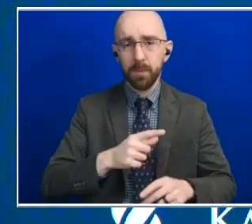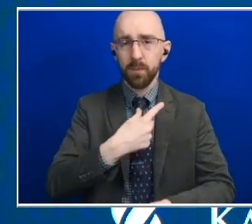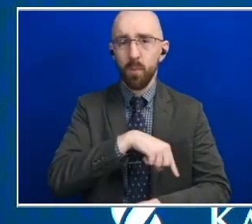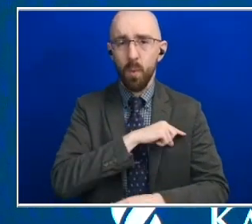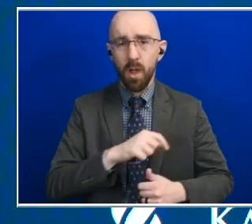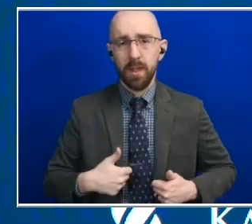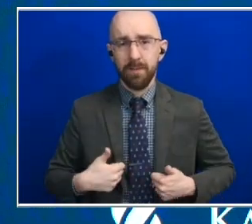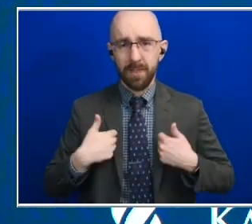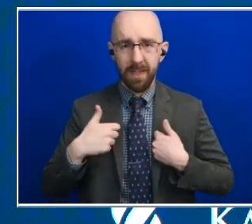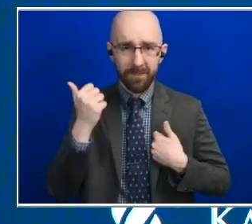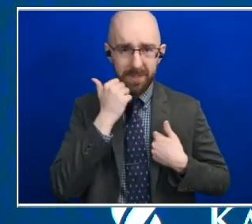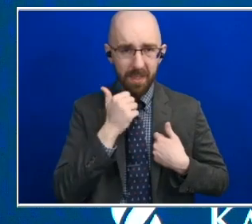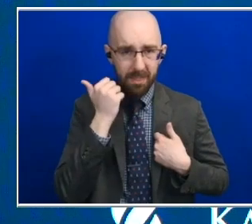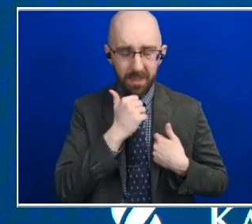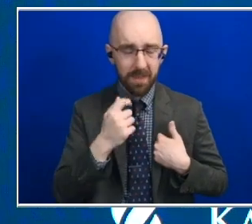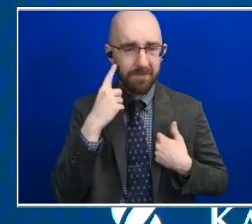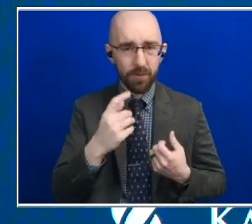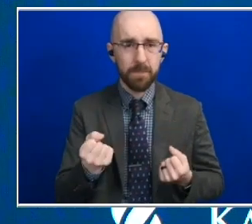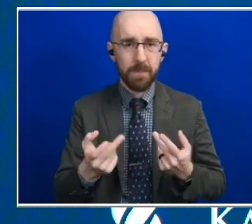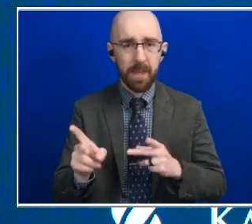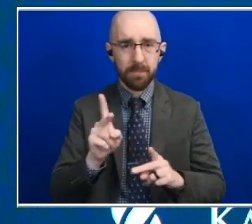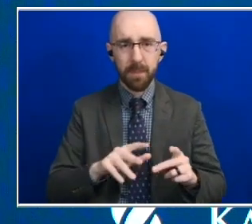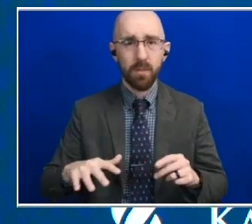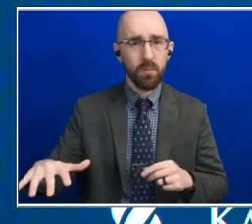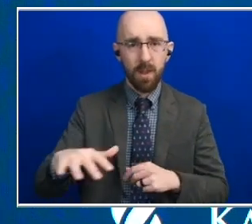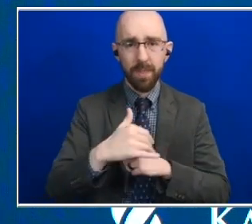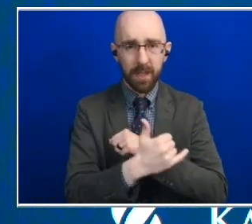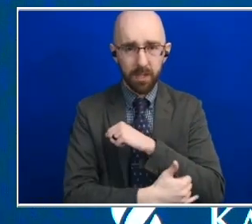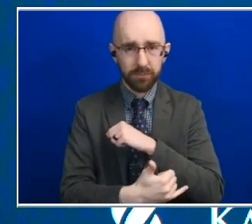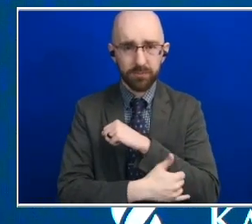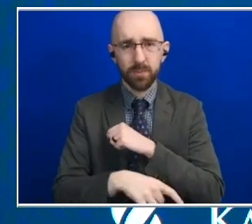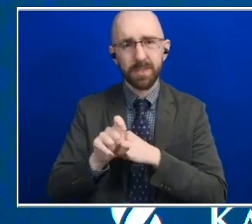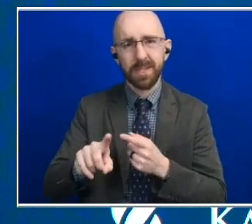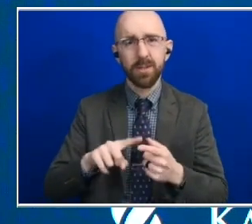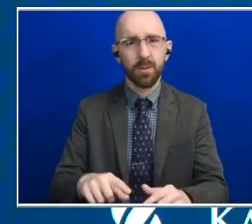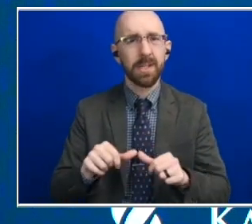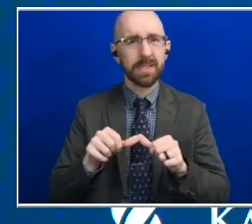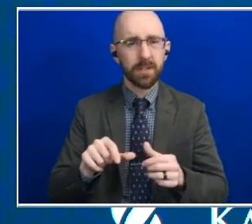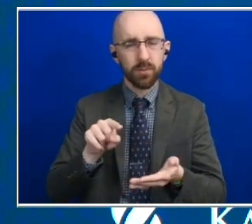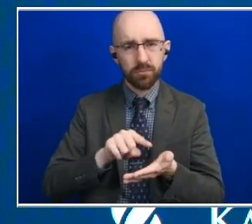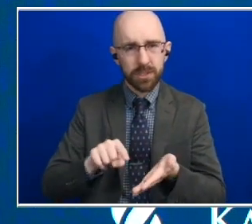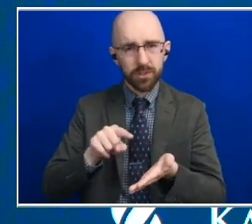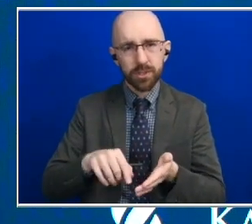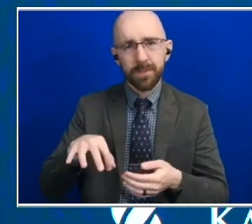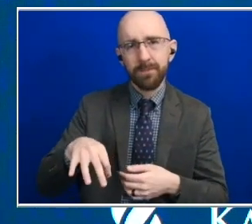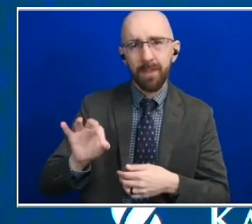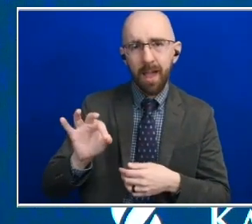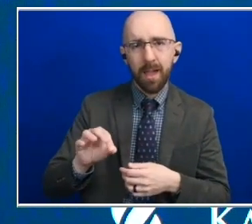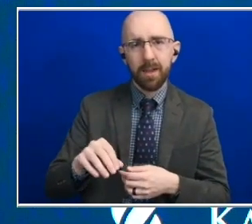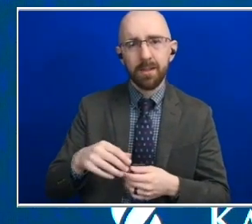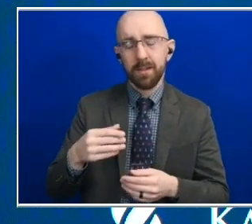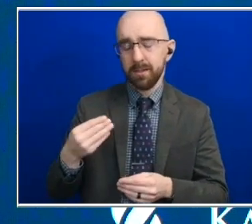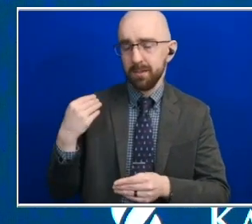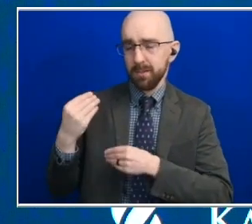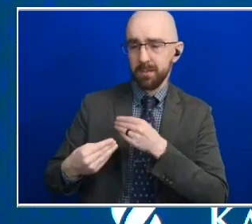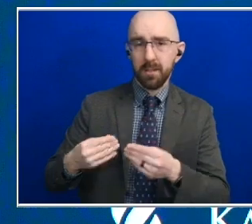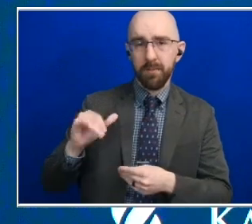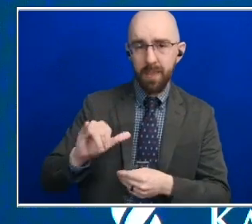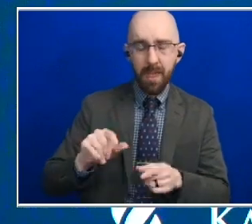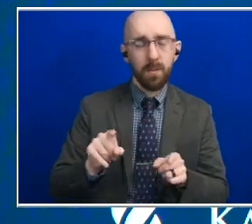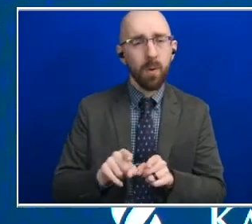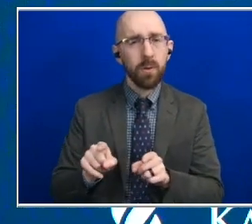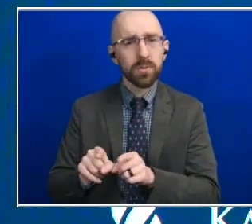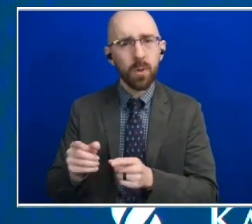basis for many people around our country, and we need to continue the research to find the etiology of that, but also maybe general